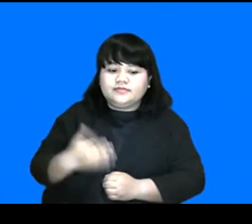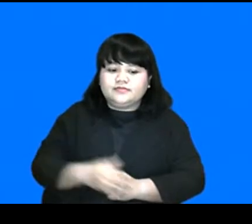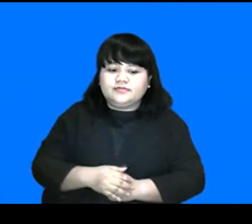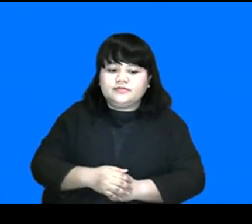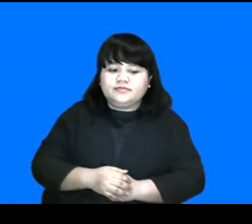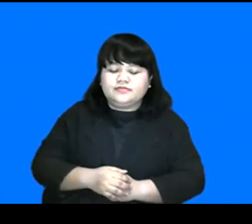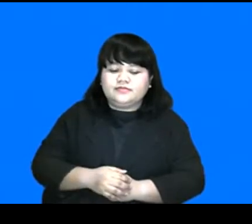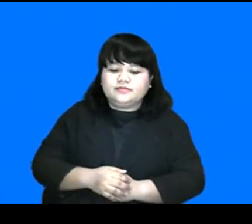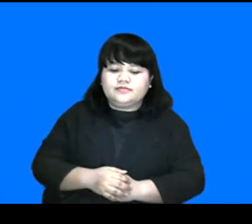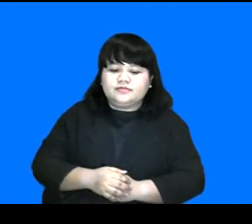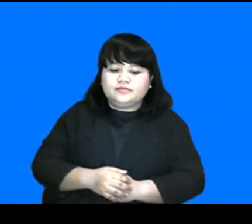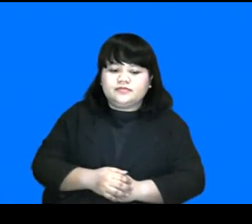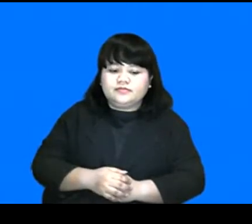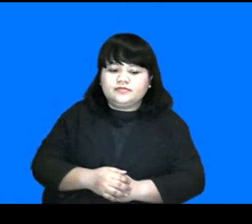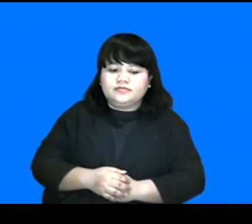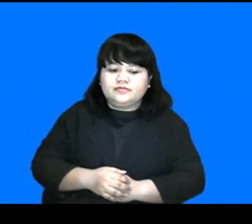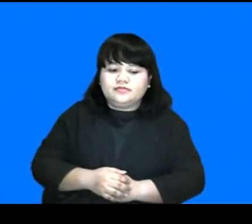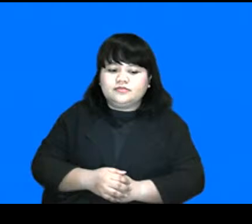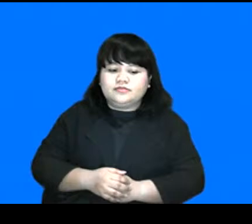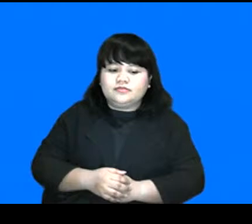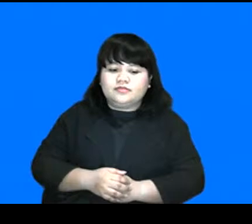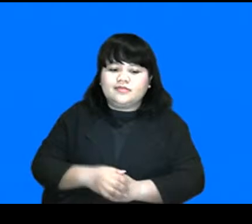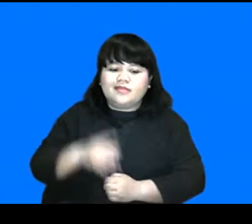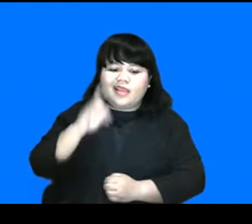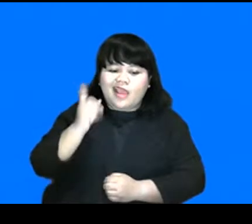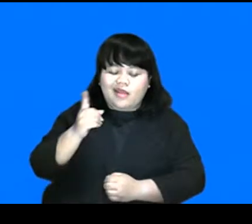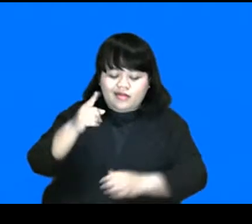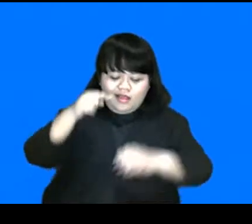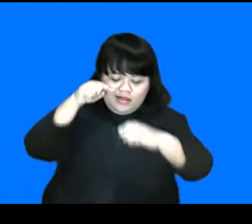detailed comments, and